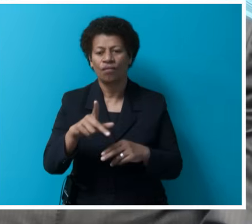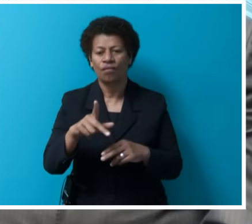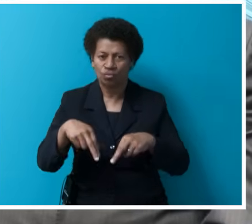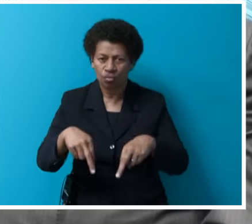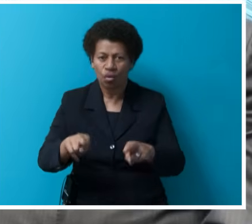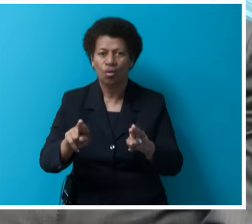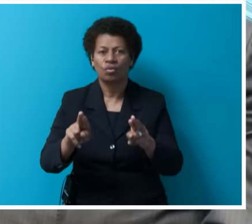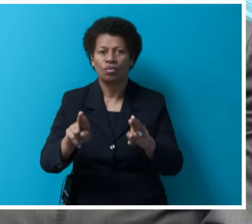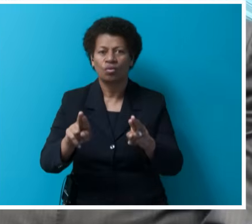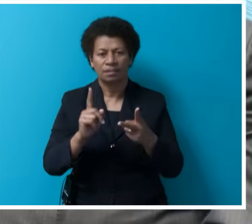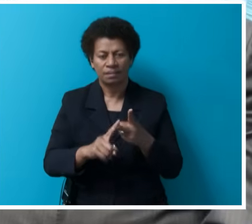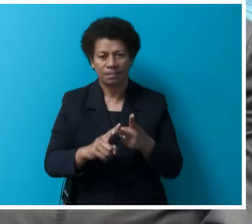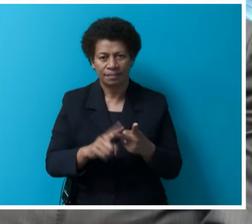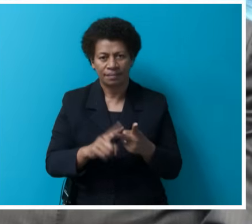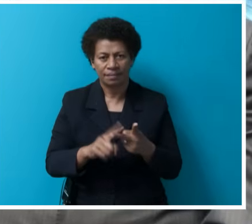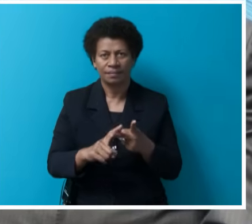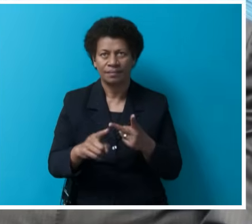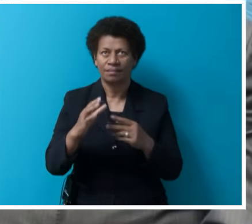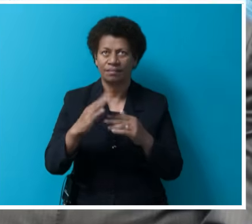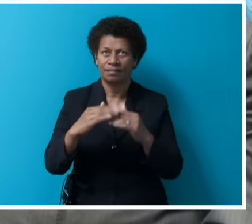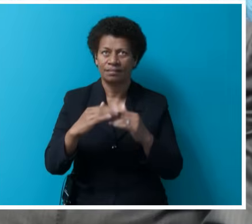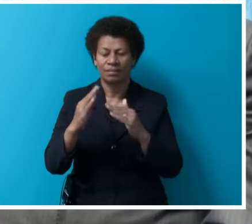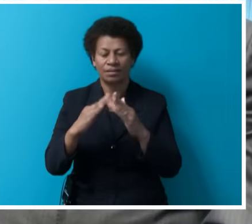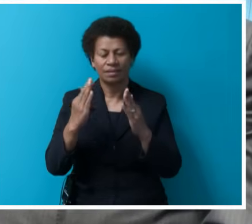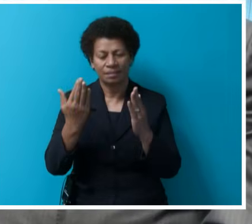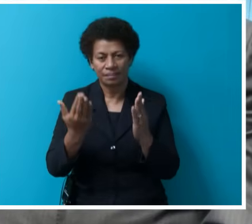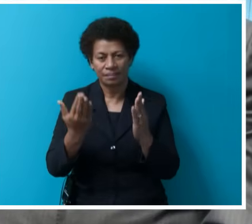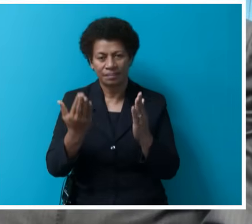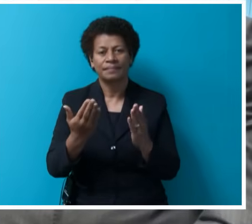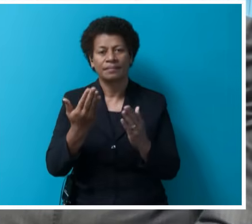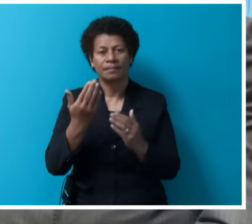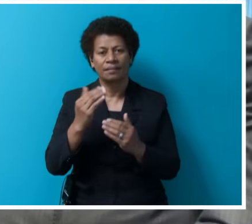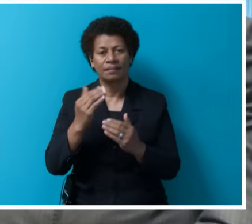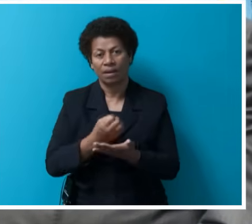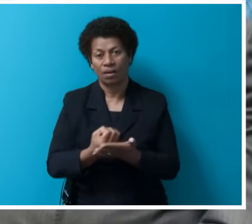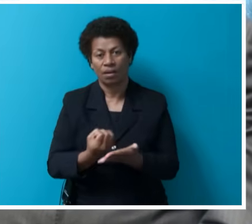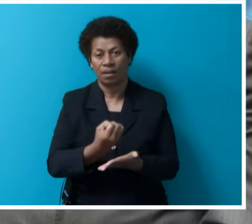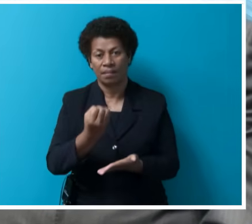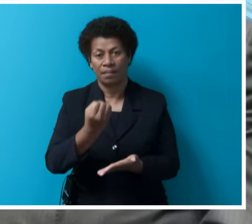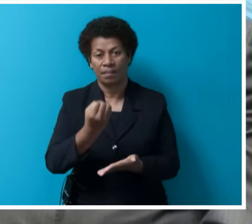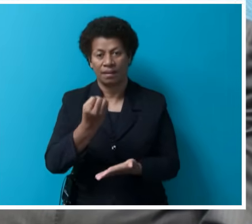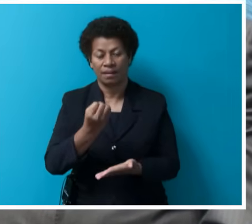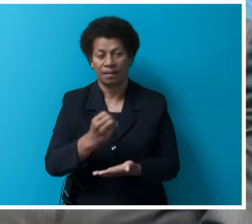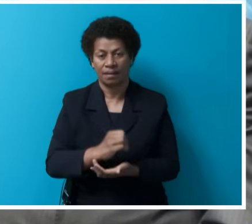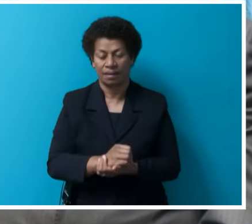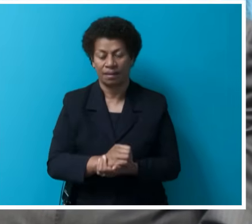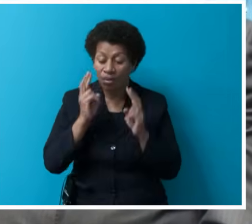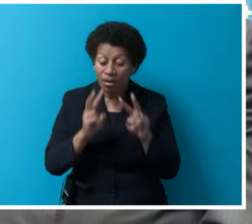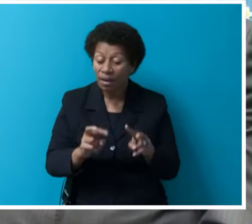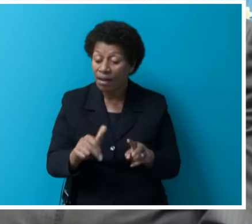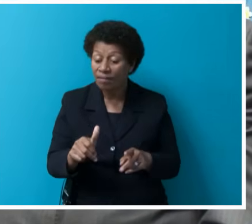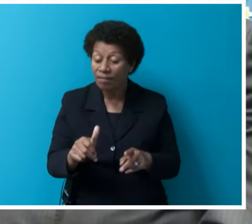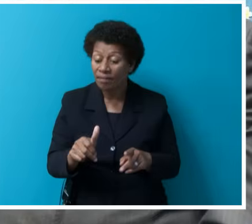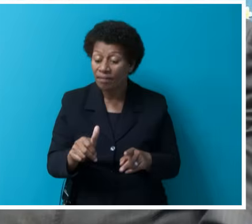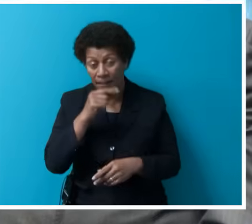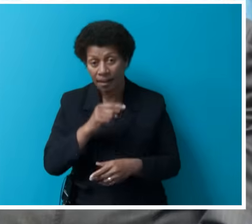of looking after our people. And that vision that we have enunciated very, very clearly in